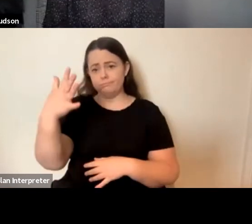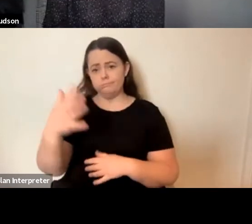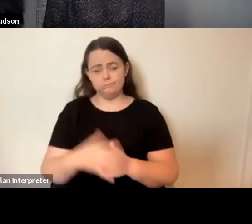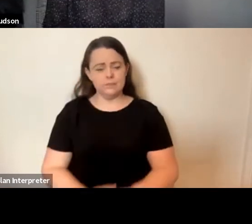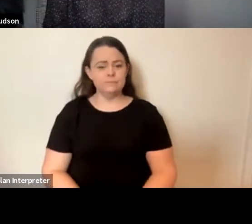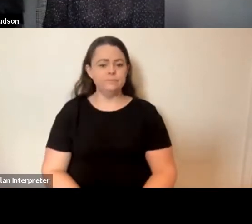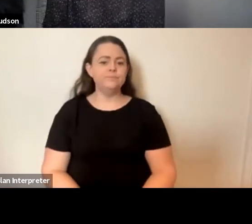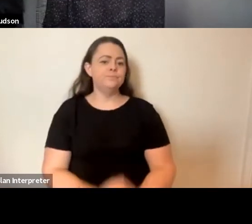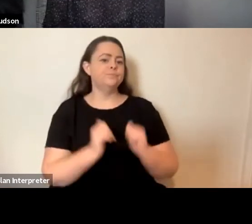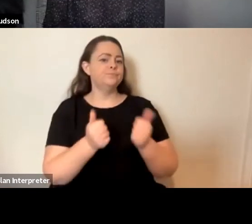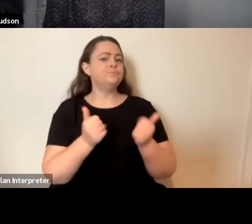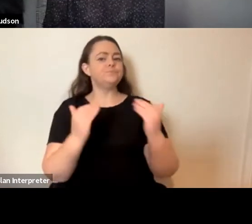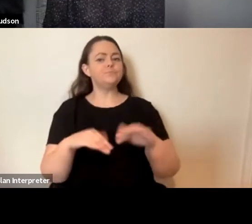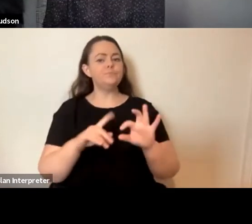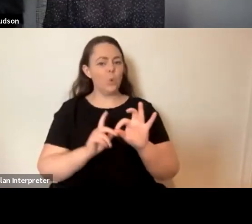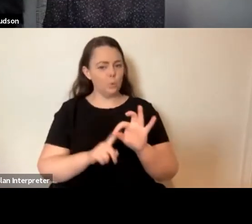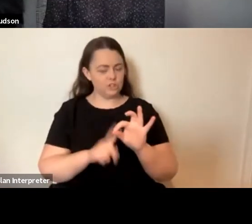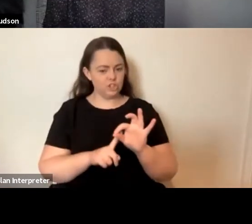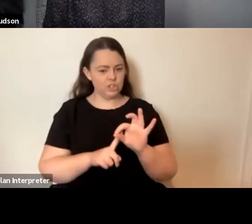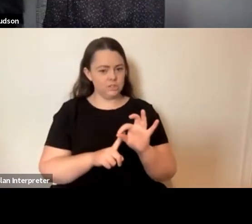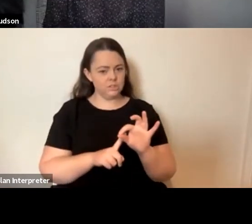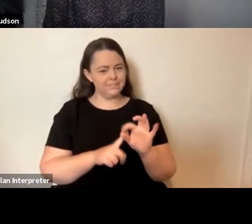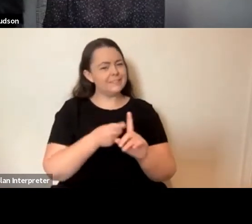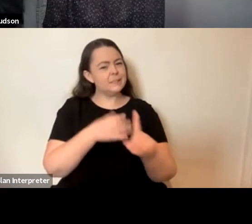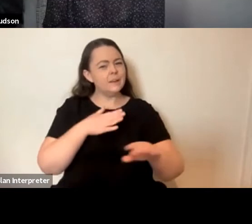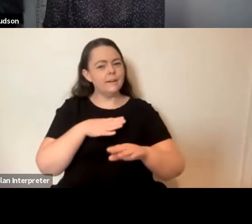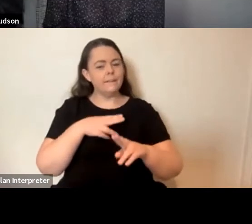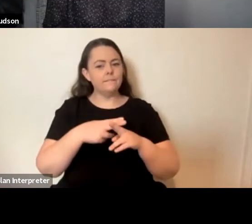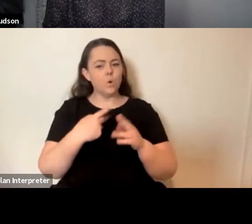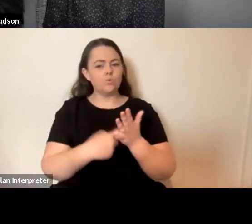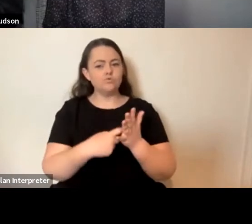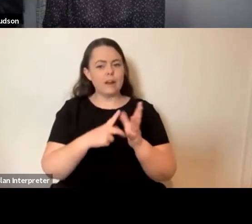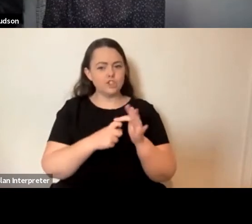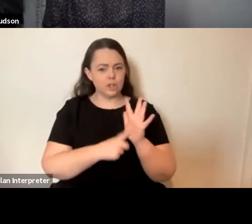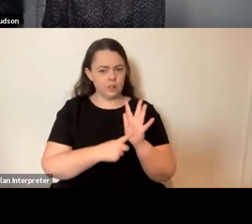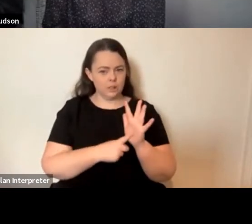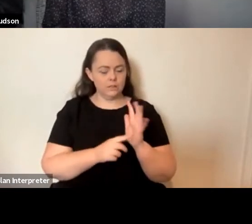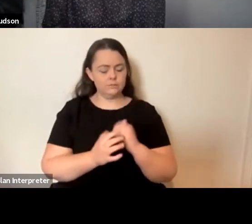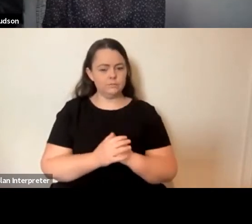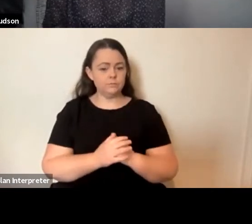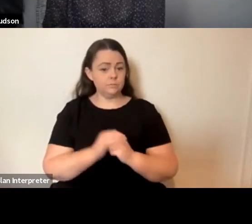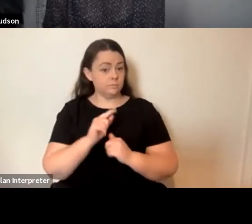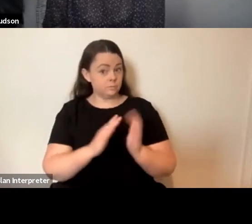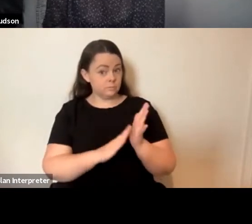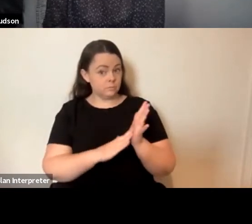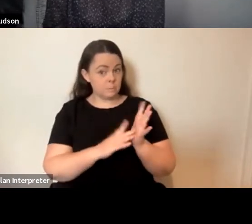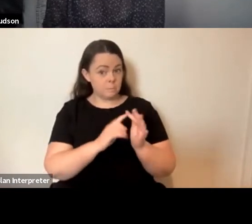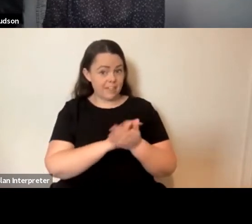The next question is about, which I think is particularly for Rachel, is like, are the methamphetamine increases